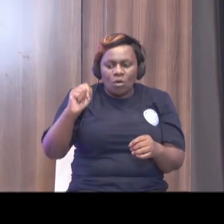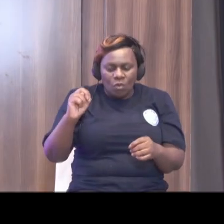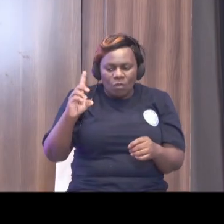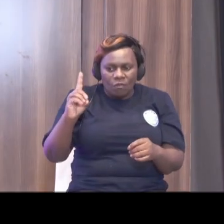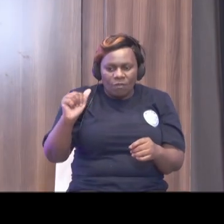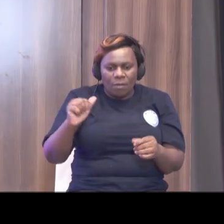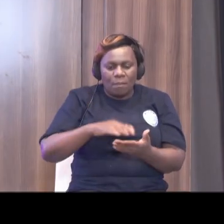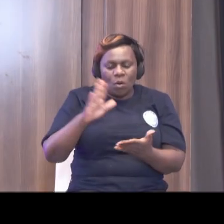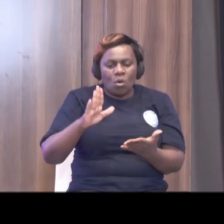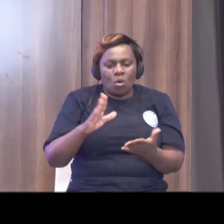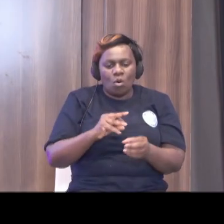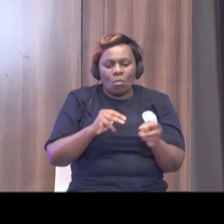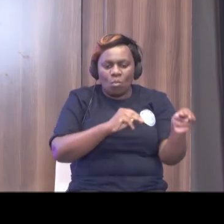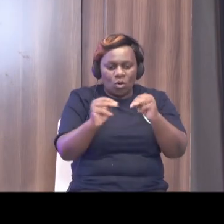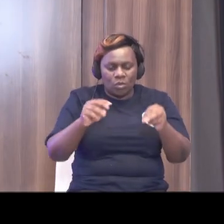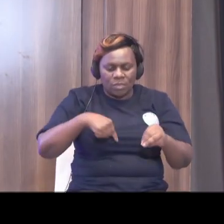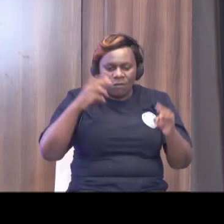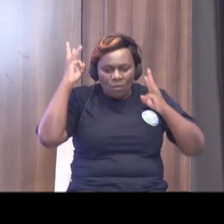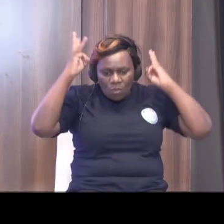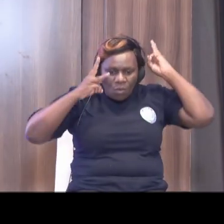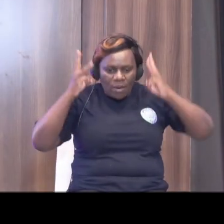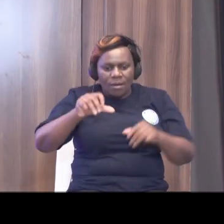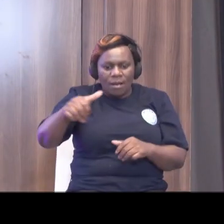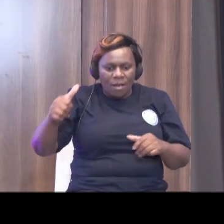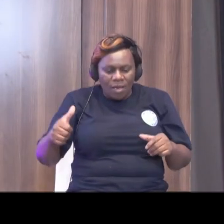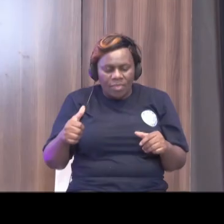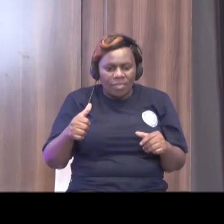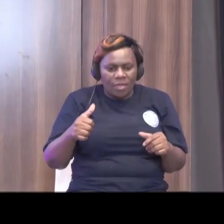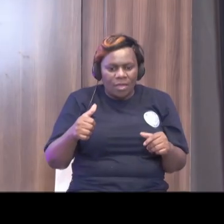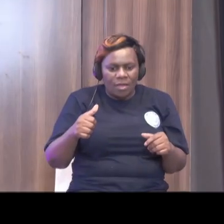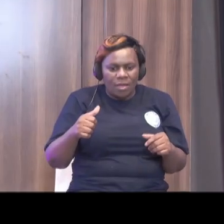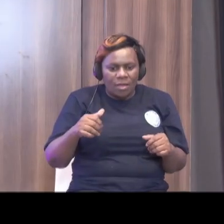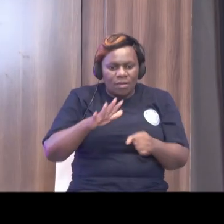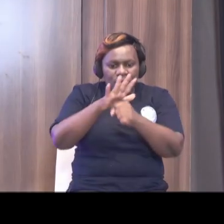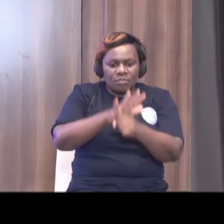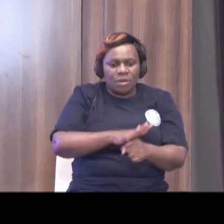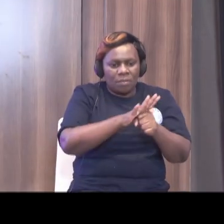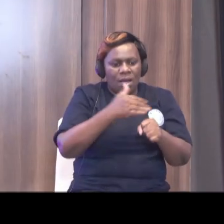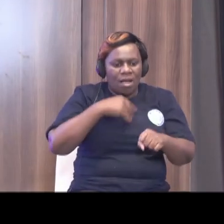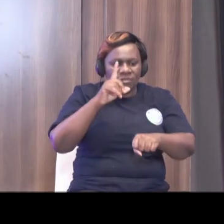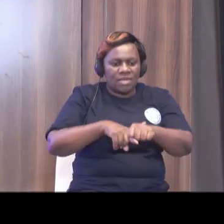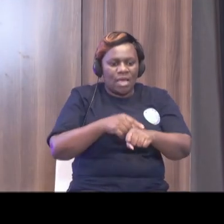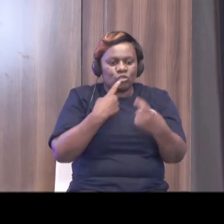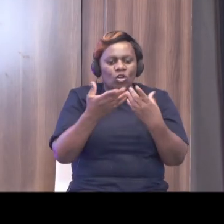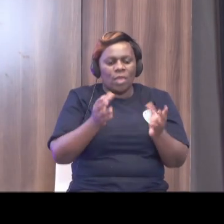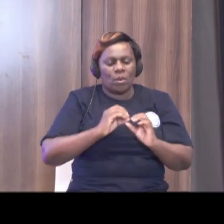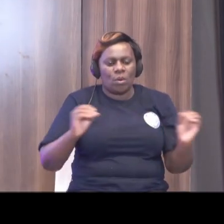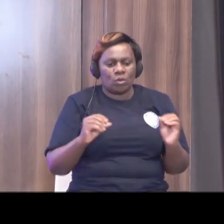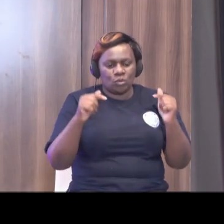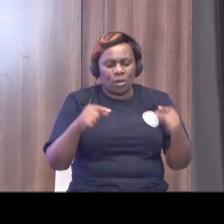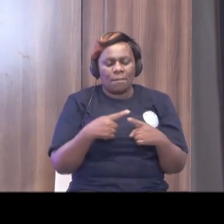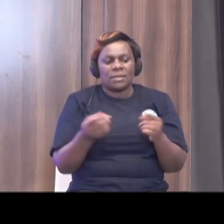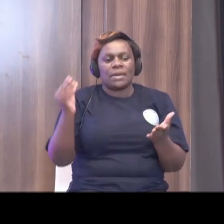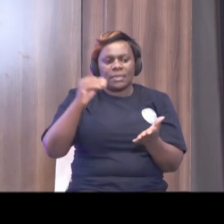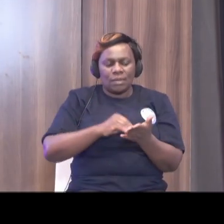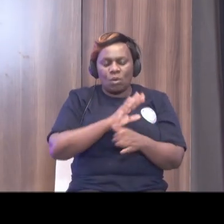in our model, we were worried about other sources of bias. And I don't have time to talk through these today, but again, they